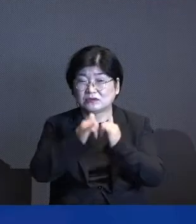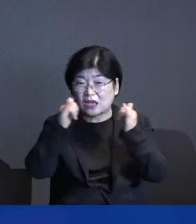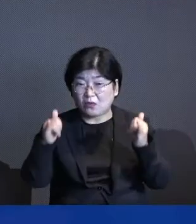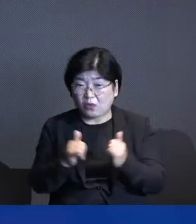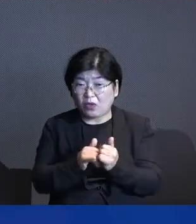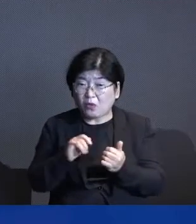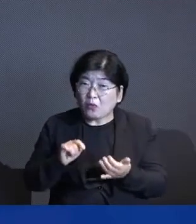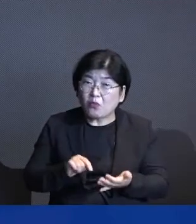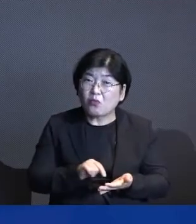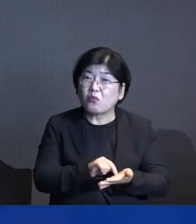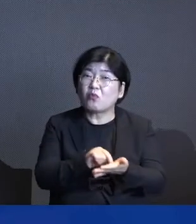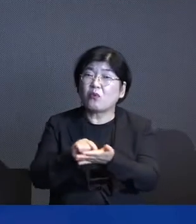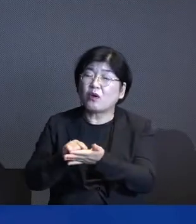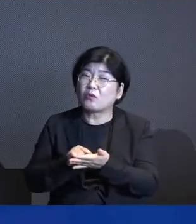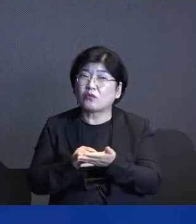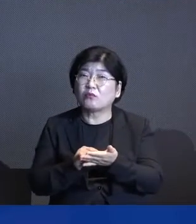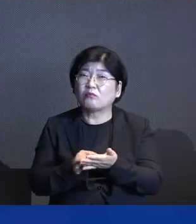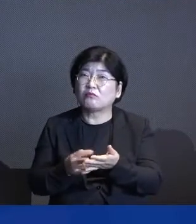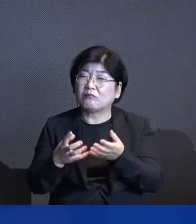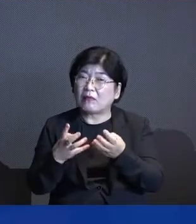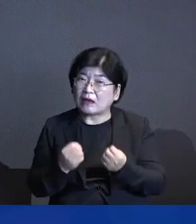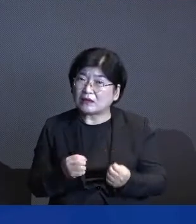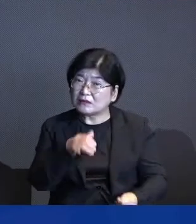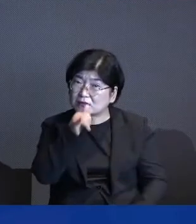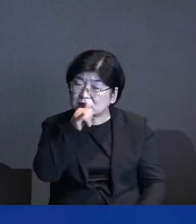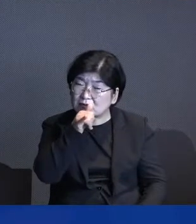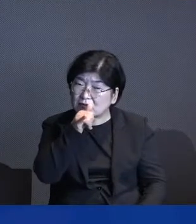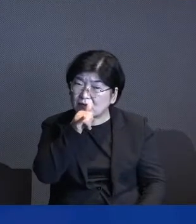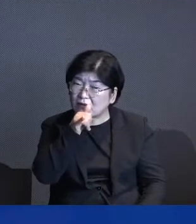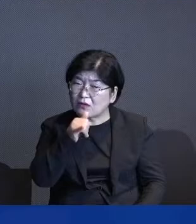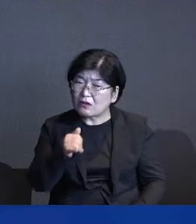Conventionally and traditionally, they say that